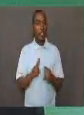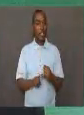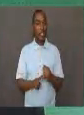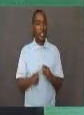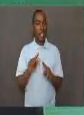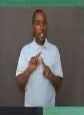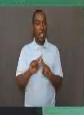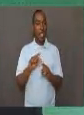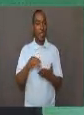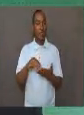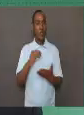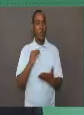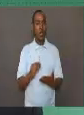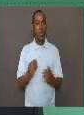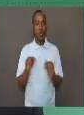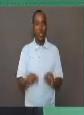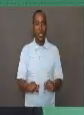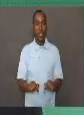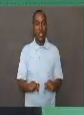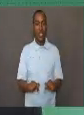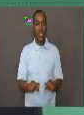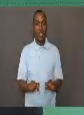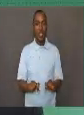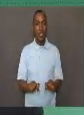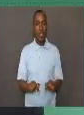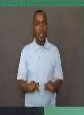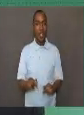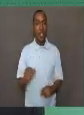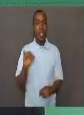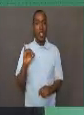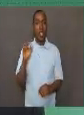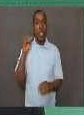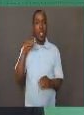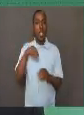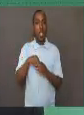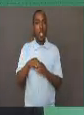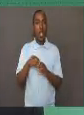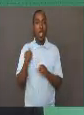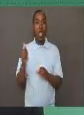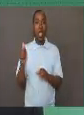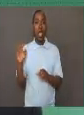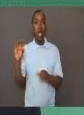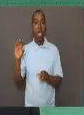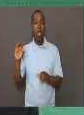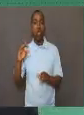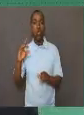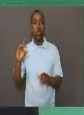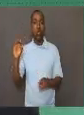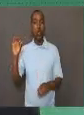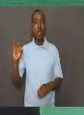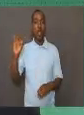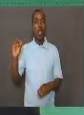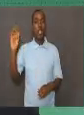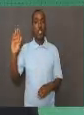final term we will learn about today is inoculation. This is